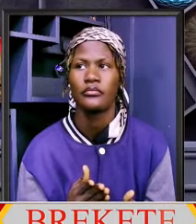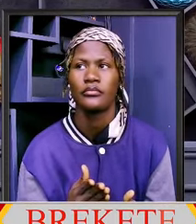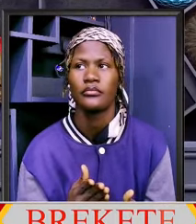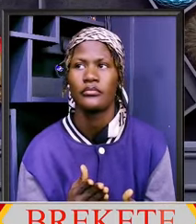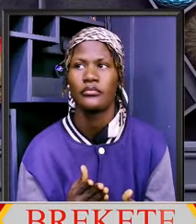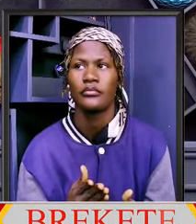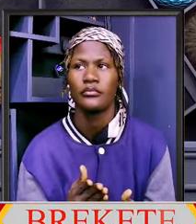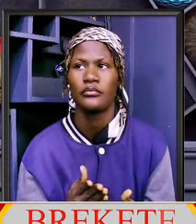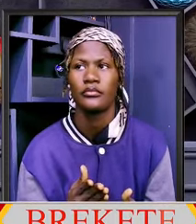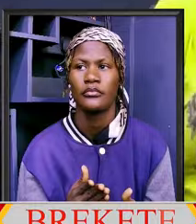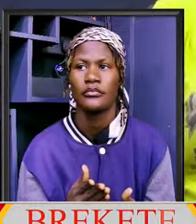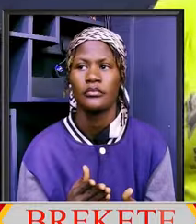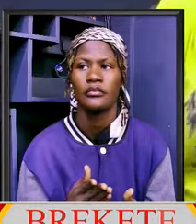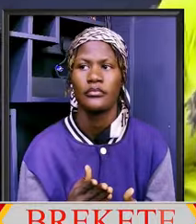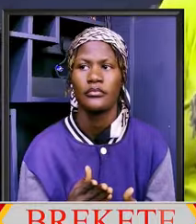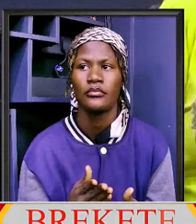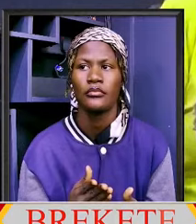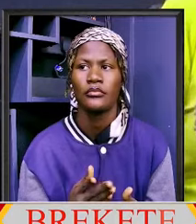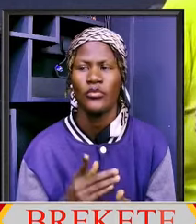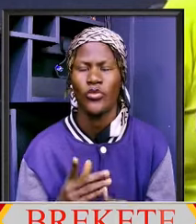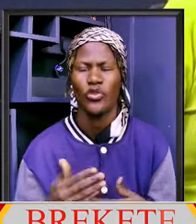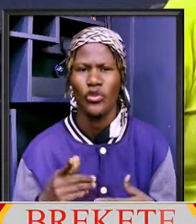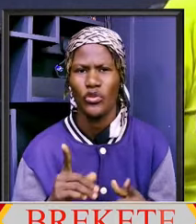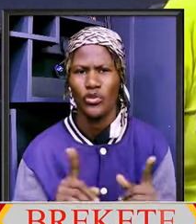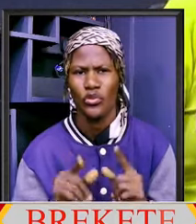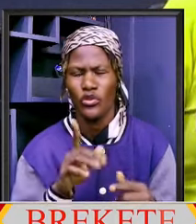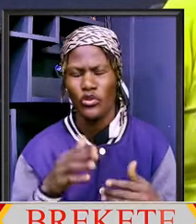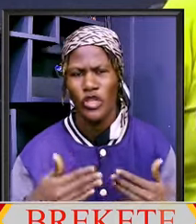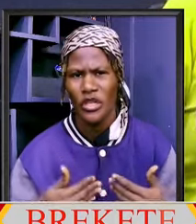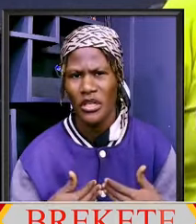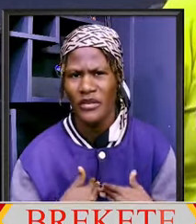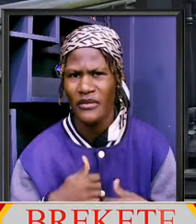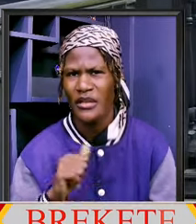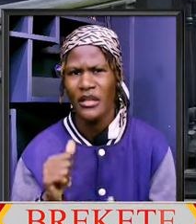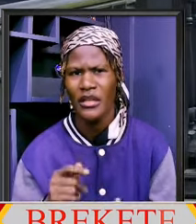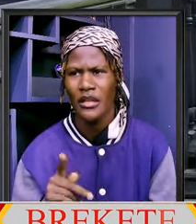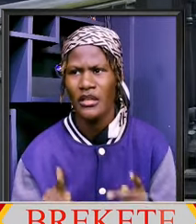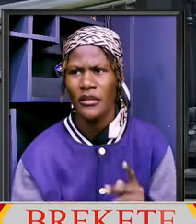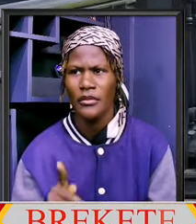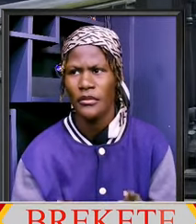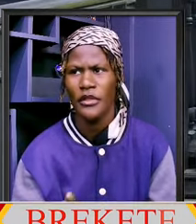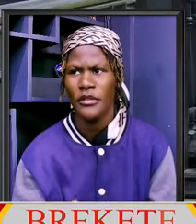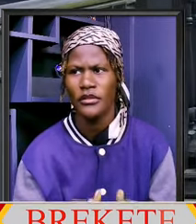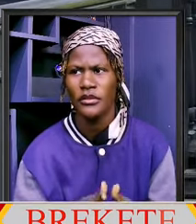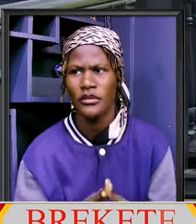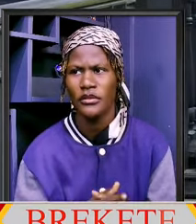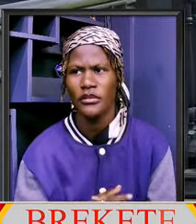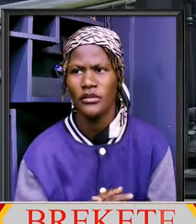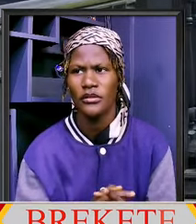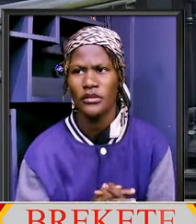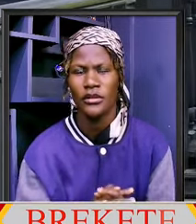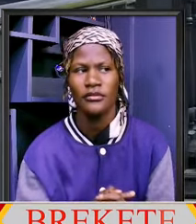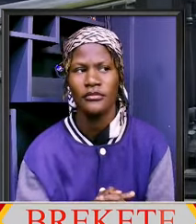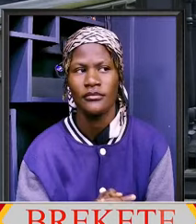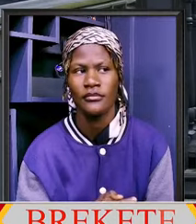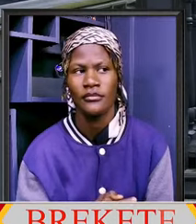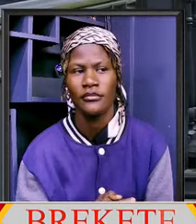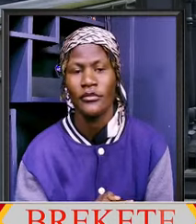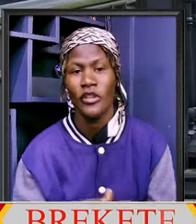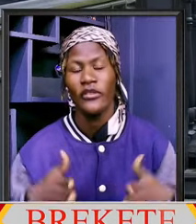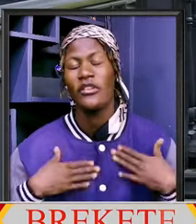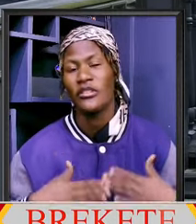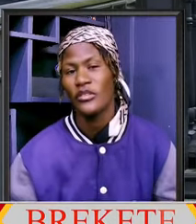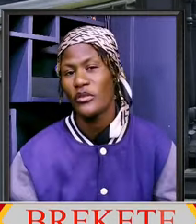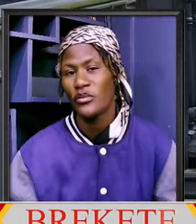Ordinary. You get any person, Mama no be you, Najoy. You get